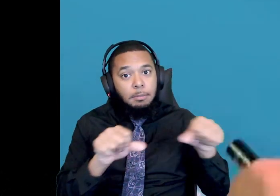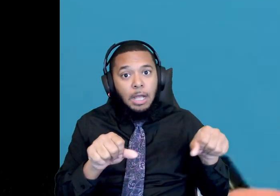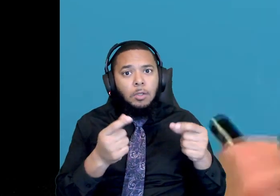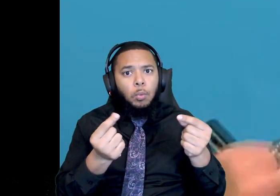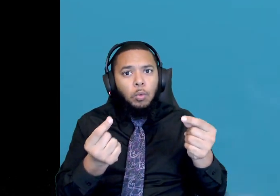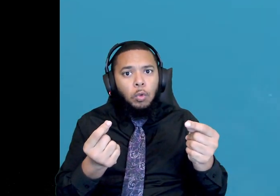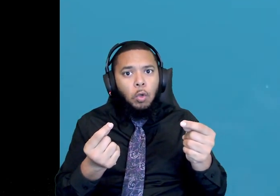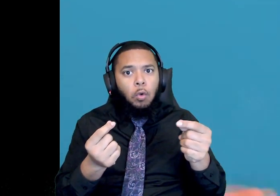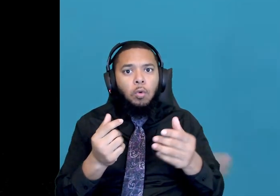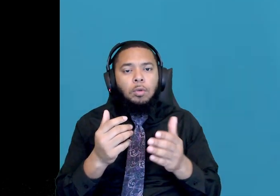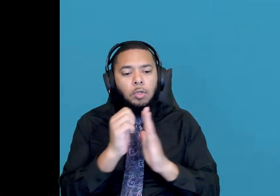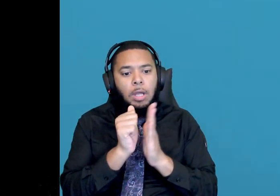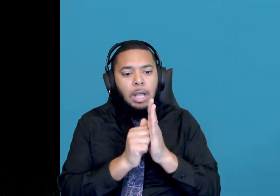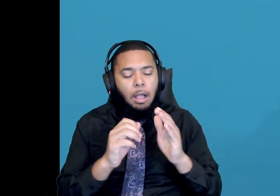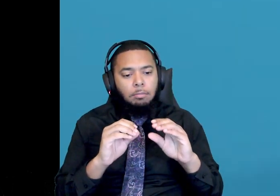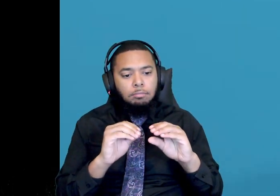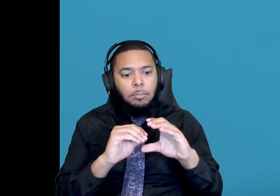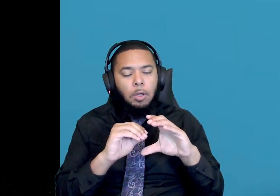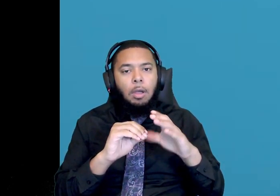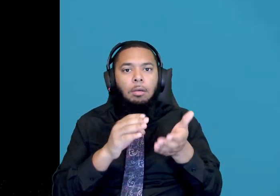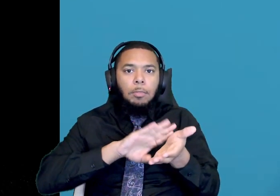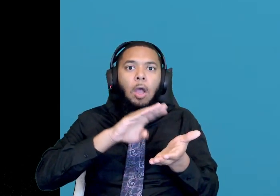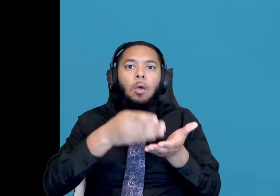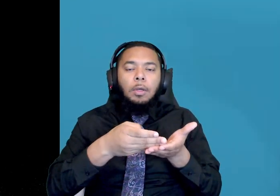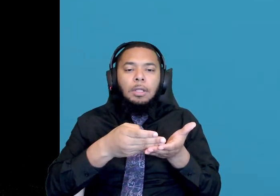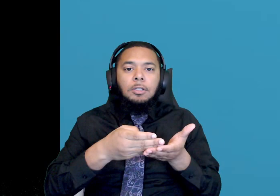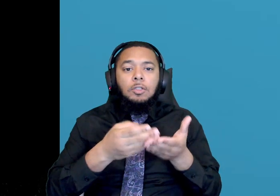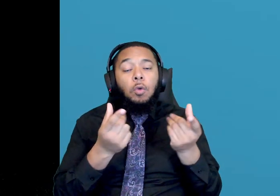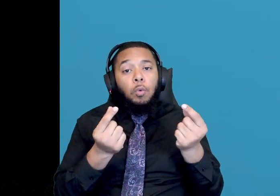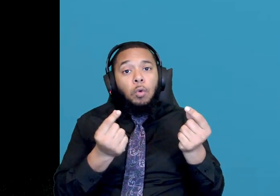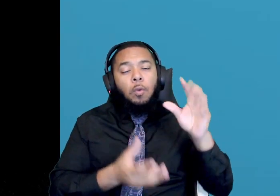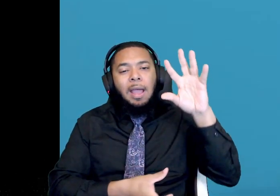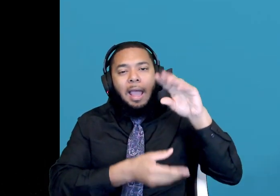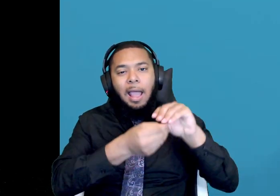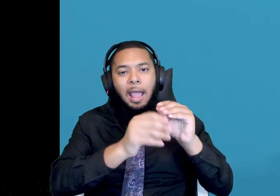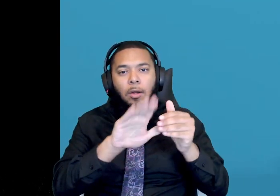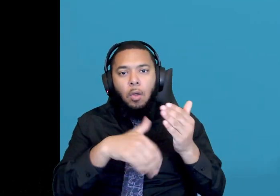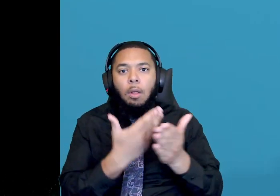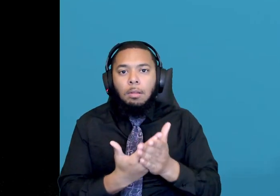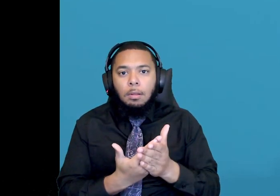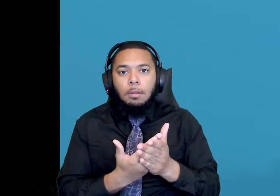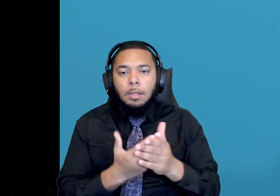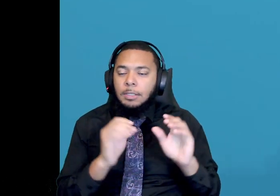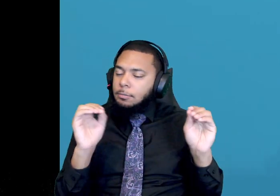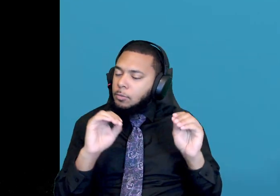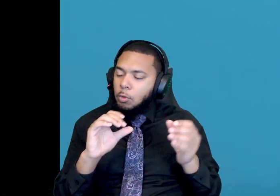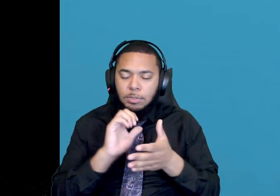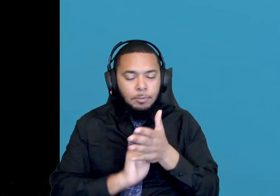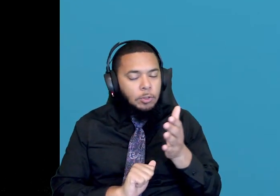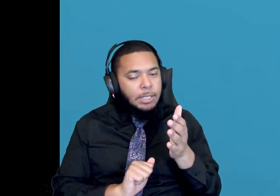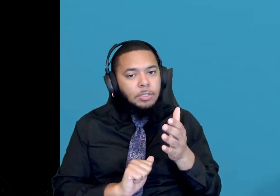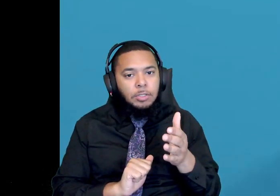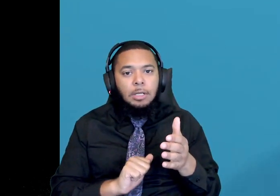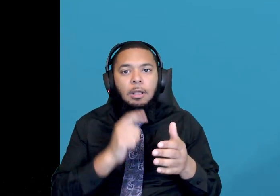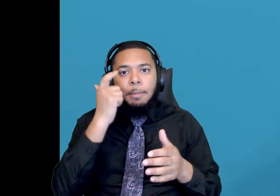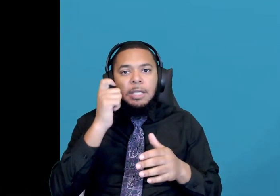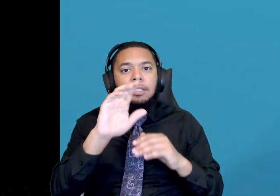account, makes it bigger. So I'm going to add all these together. There is no subtraction here. So these are all